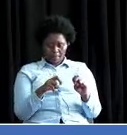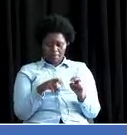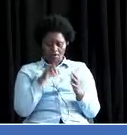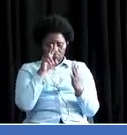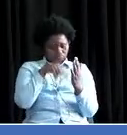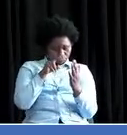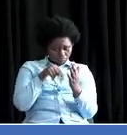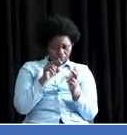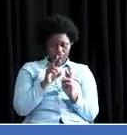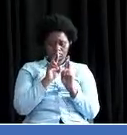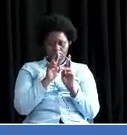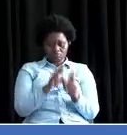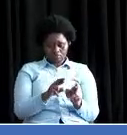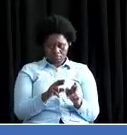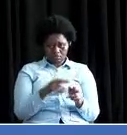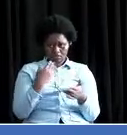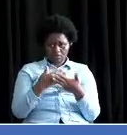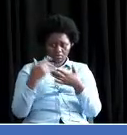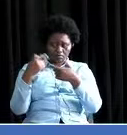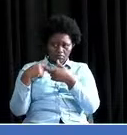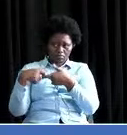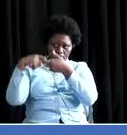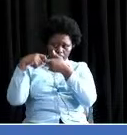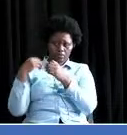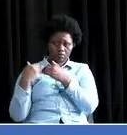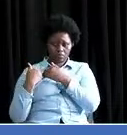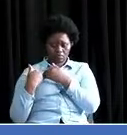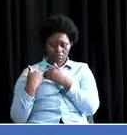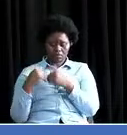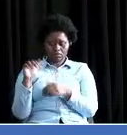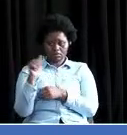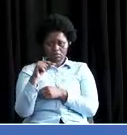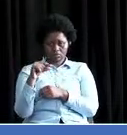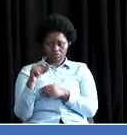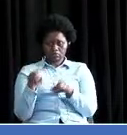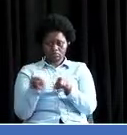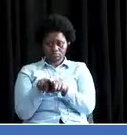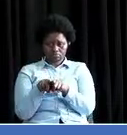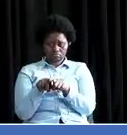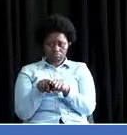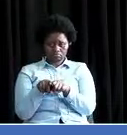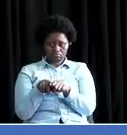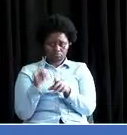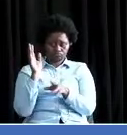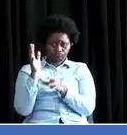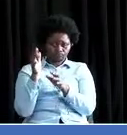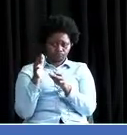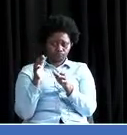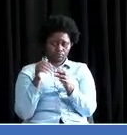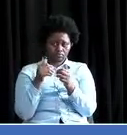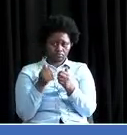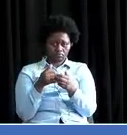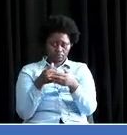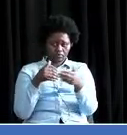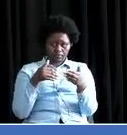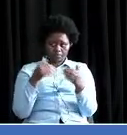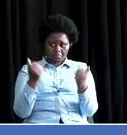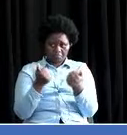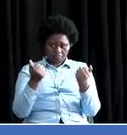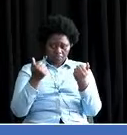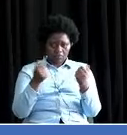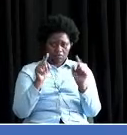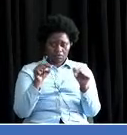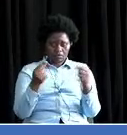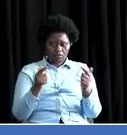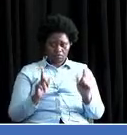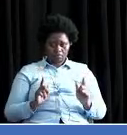that we can hold officers to account as AGs was raising the issues? And I think we're failing ourselves, Speaker. We can't really allow a